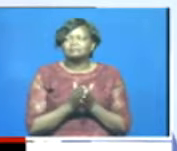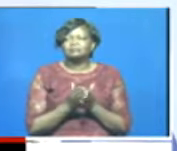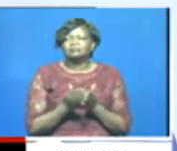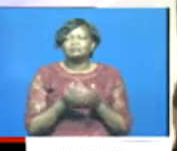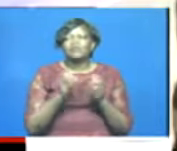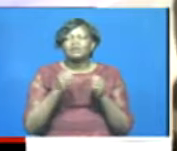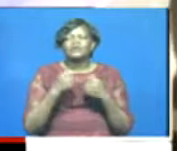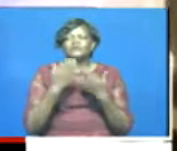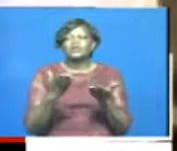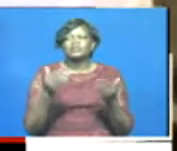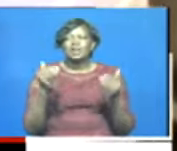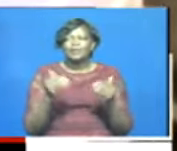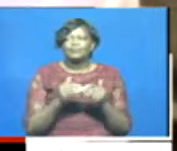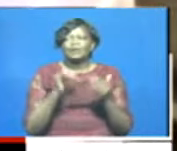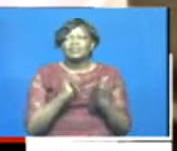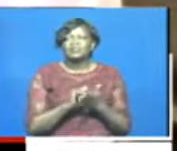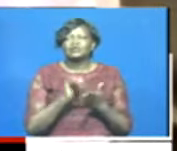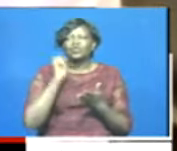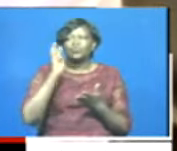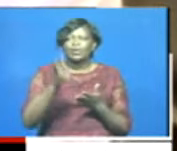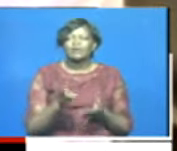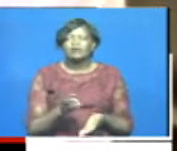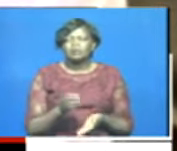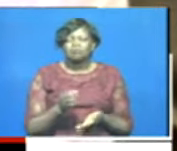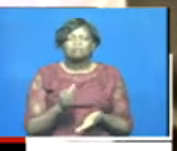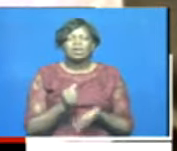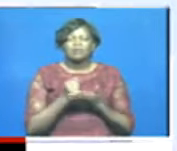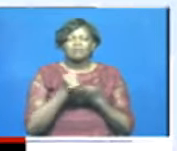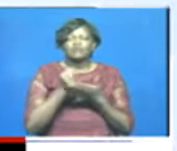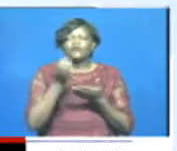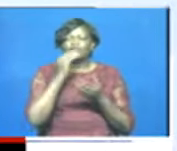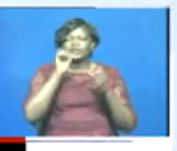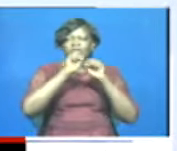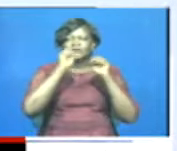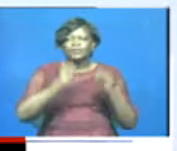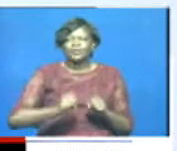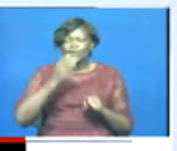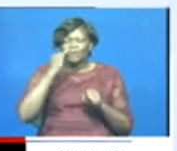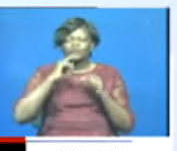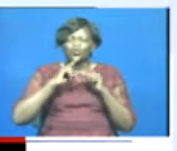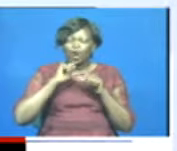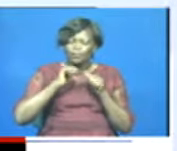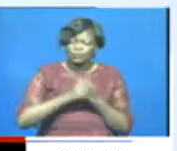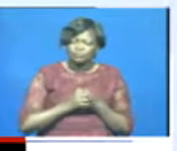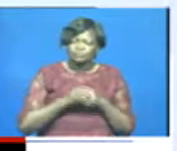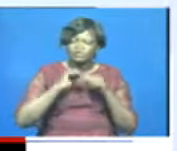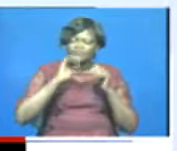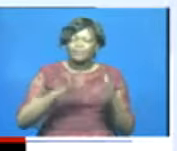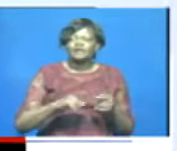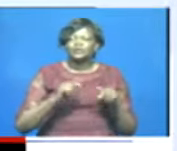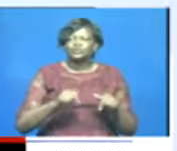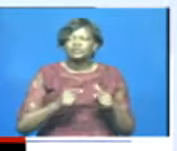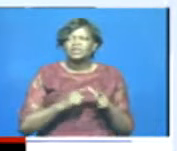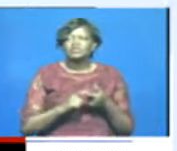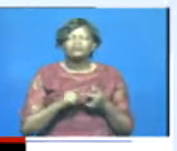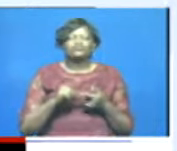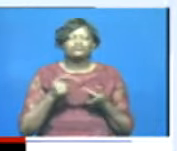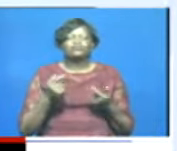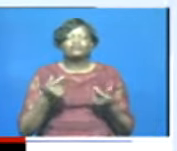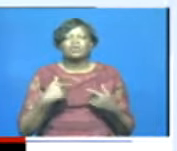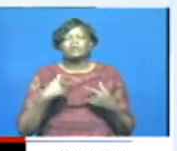the impact that will cascade across the food systems. Because if we are talking about the farmer today and you have the average